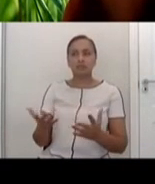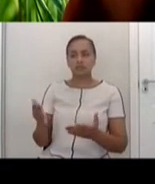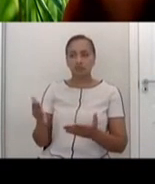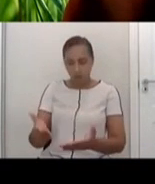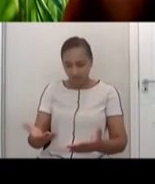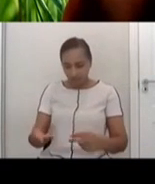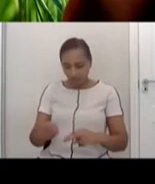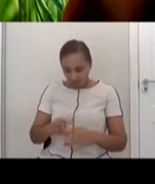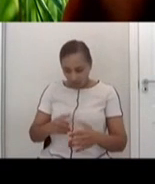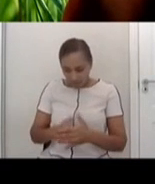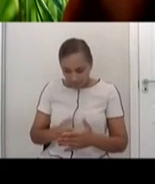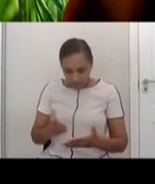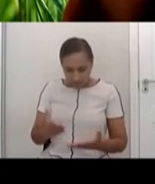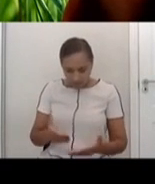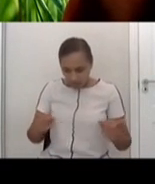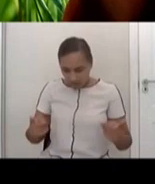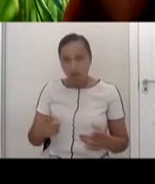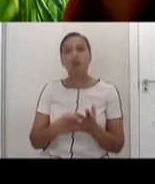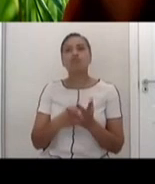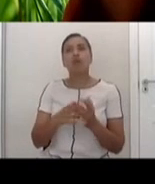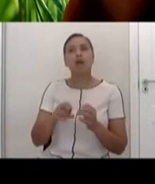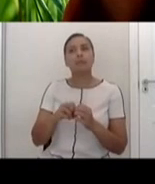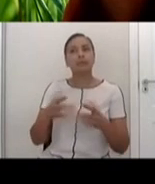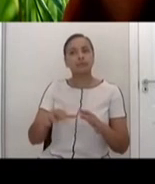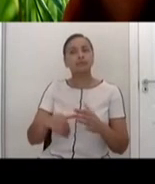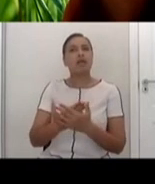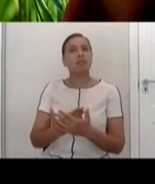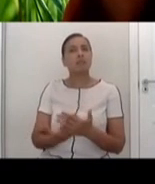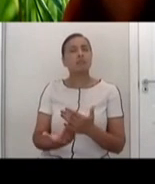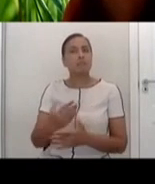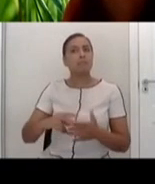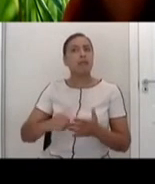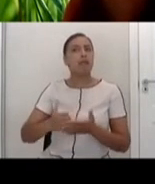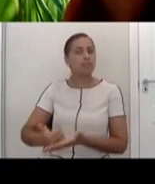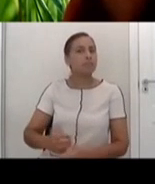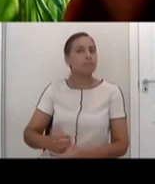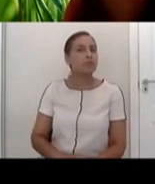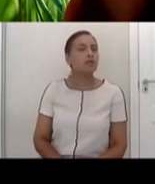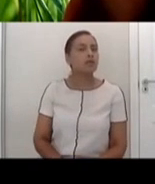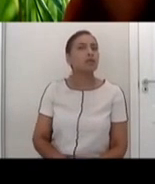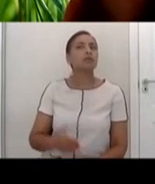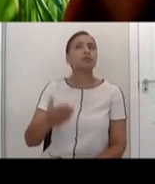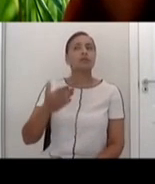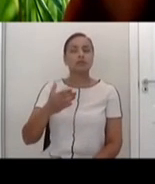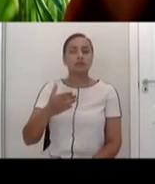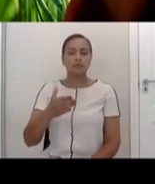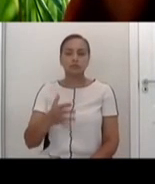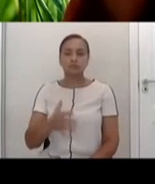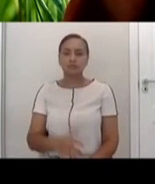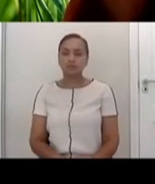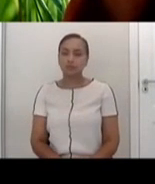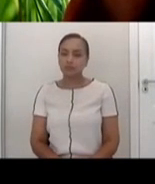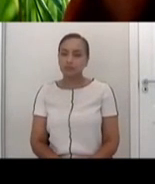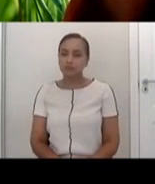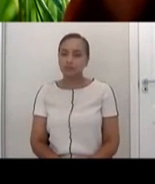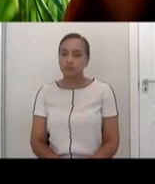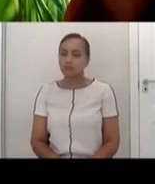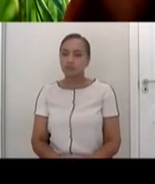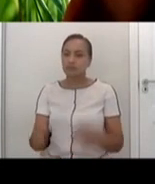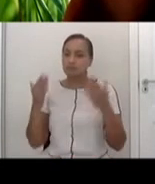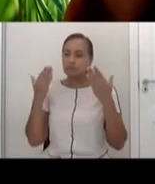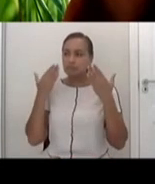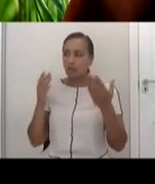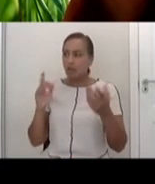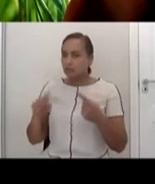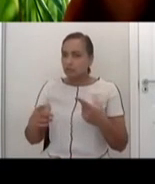be useful for them. They've also kind of specifically speaking to this point, I don't know how much of a helpful answer it